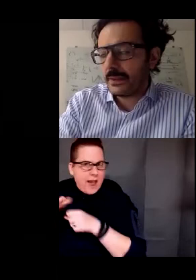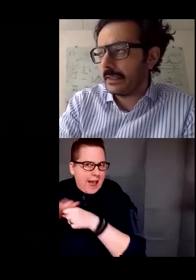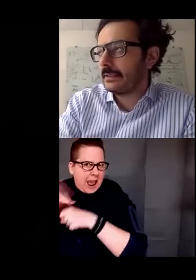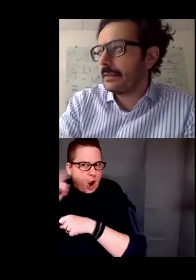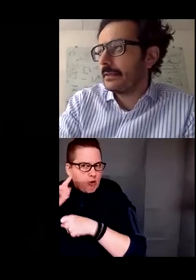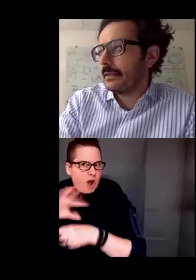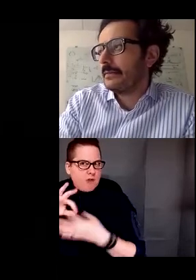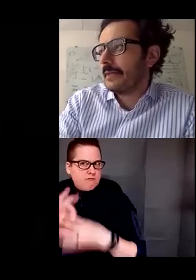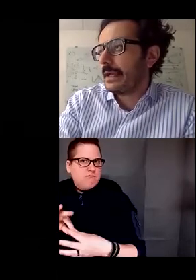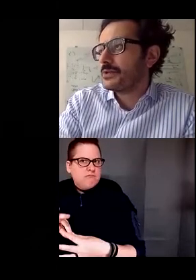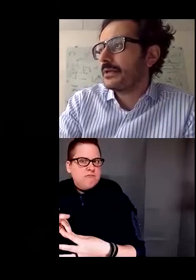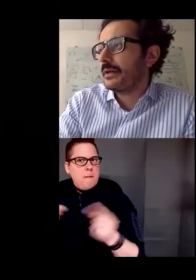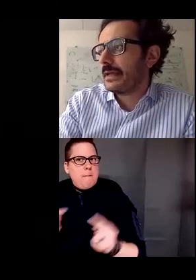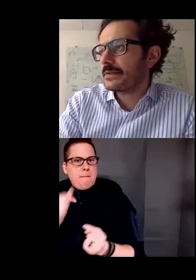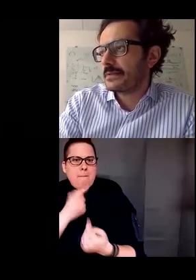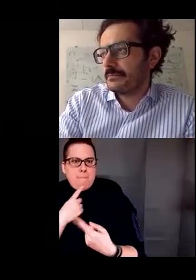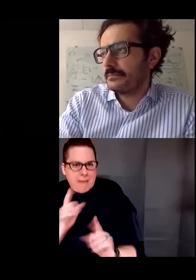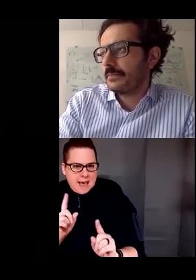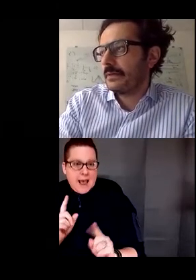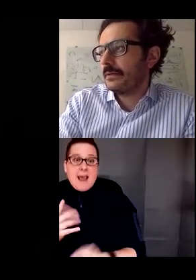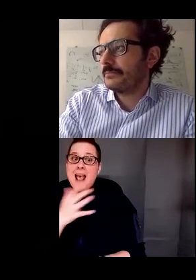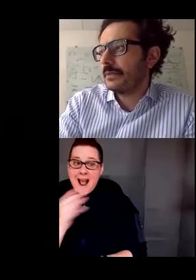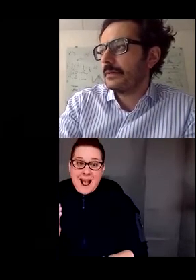resilience to pain. It actually connects